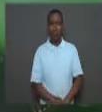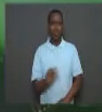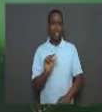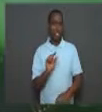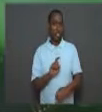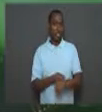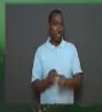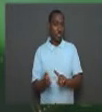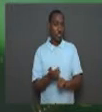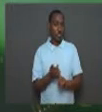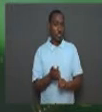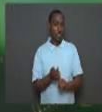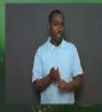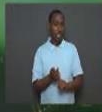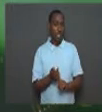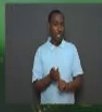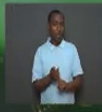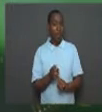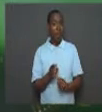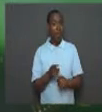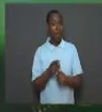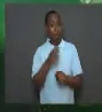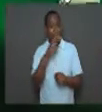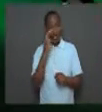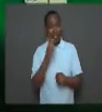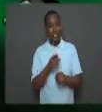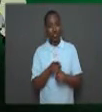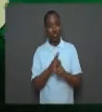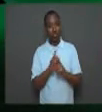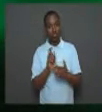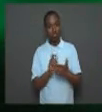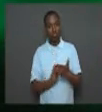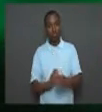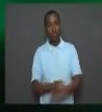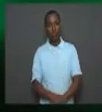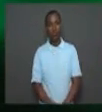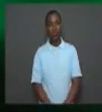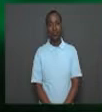minutes to write down your reasoning.